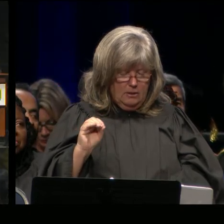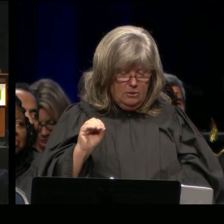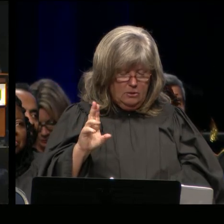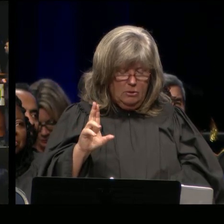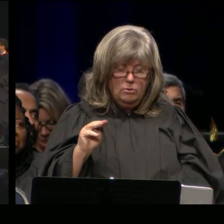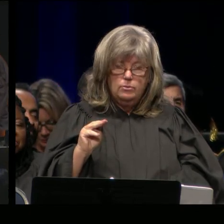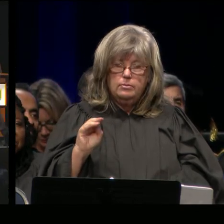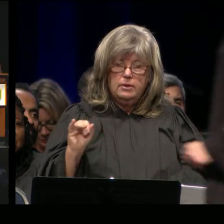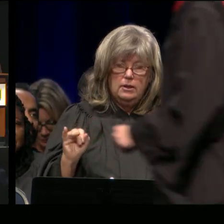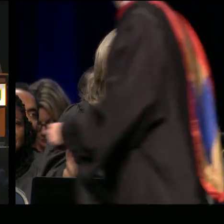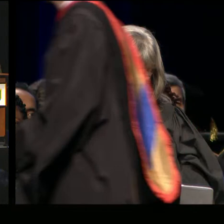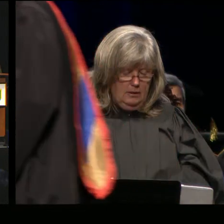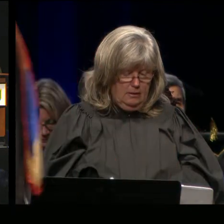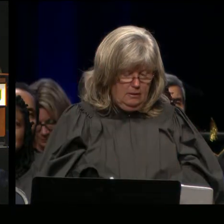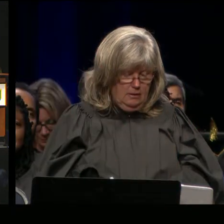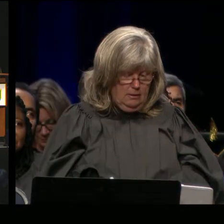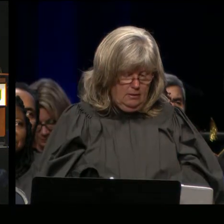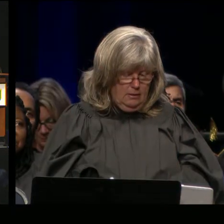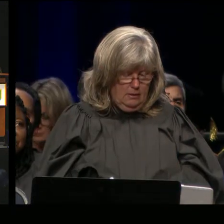Hamid Naji.